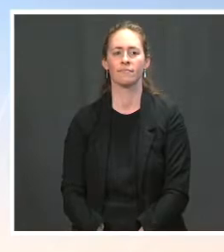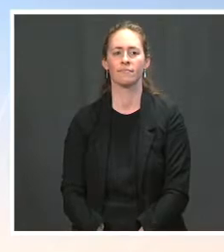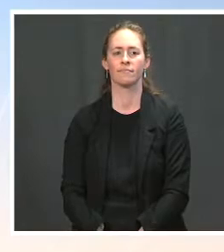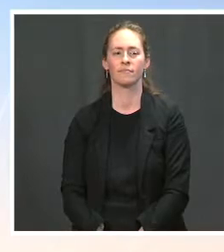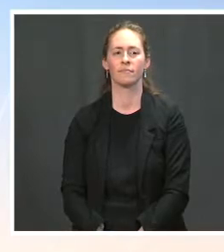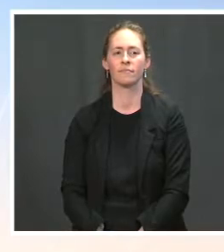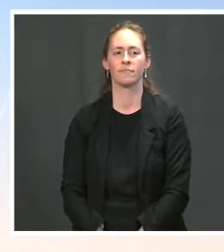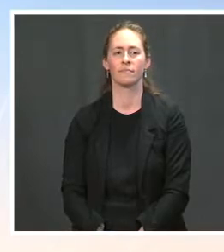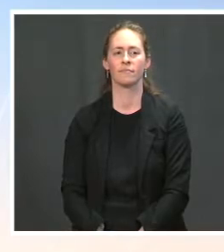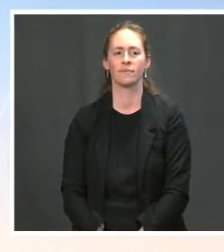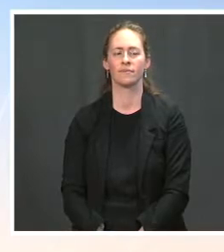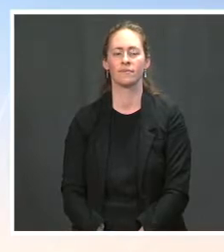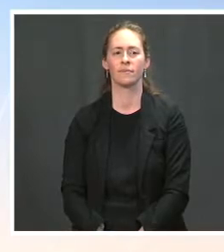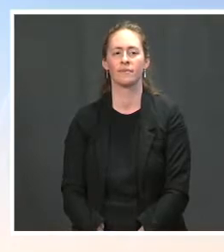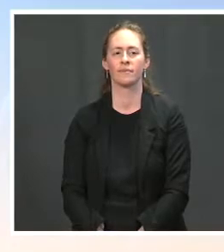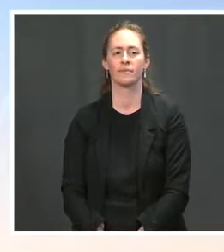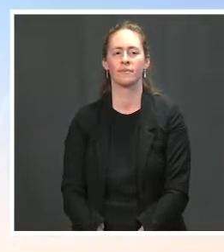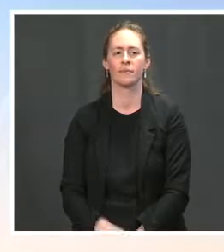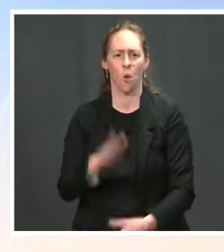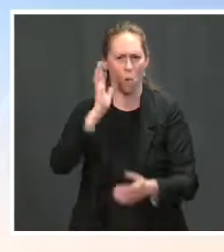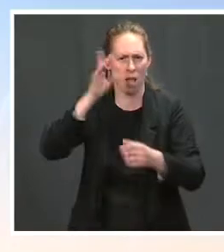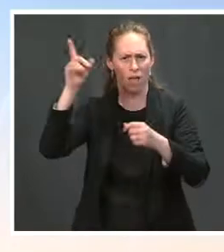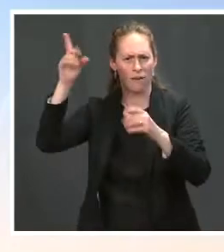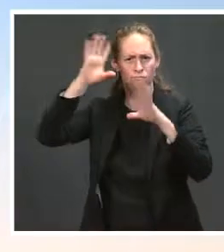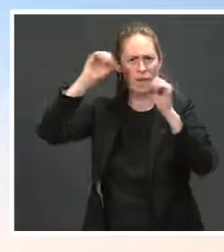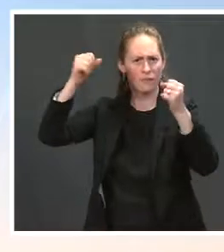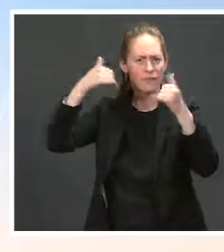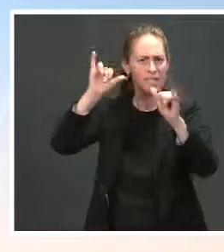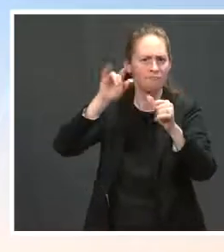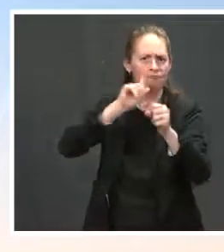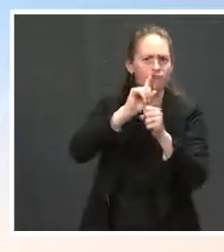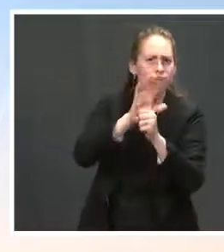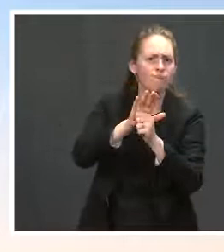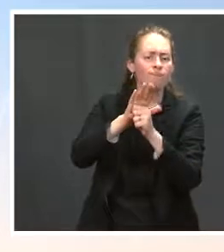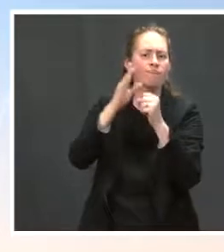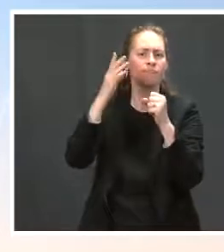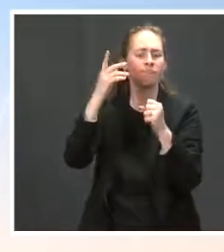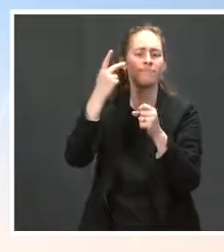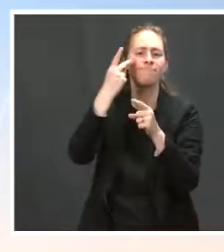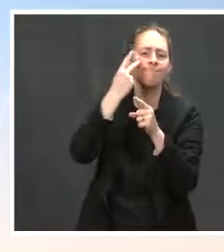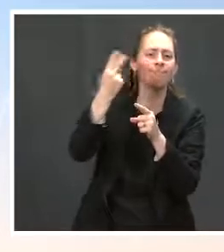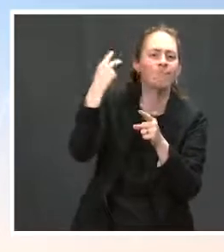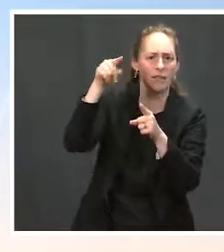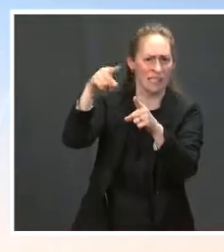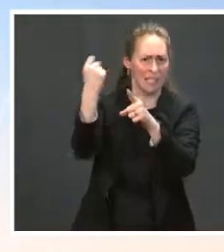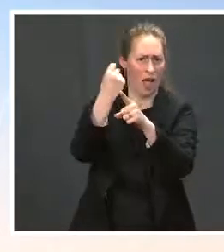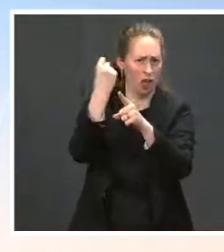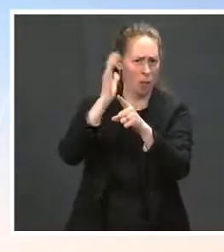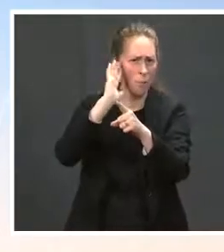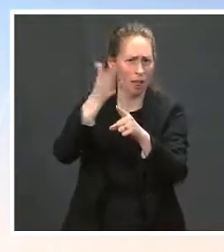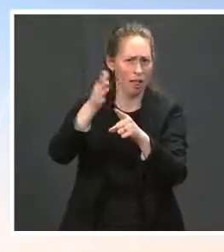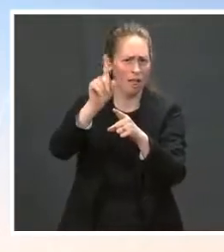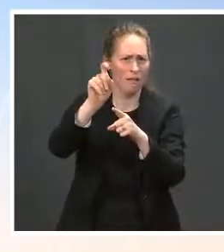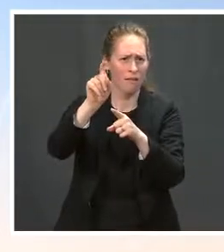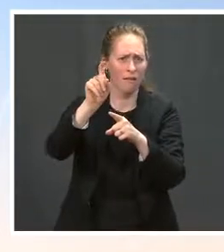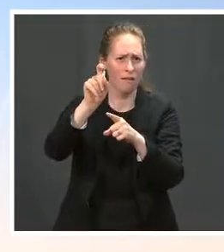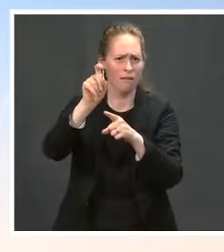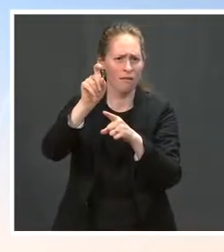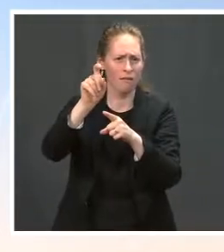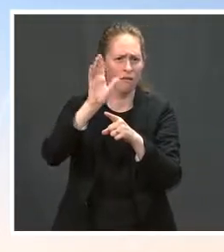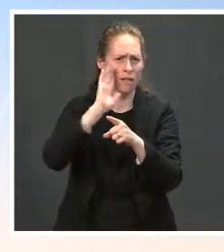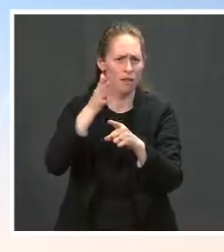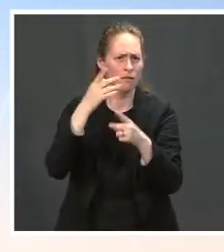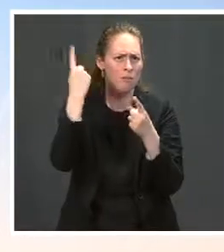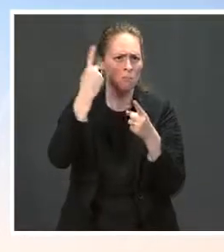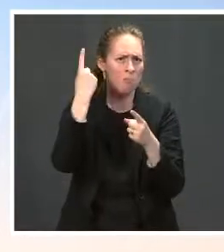be following through on his commitment, and will it be coming by Saturday with the latest remembrance? Sure. I expect we'll have more to say about